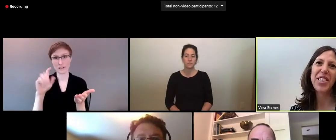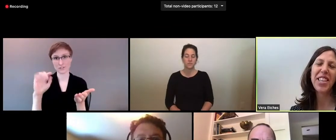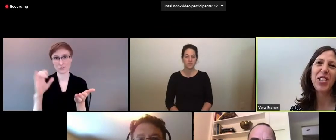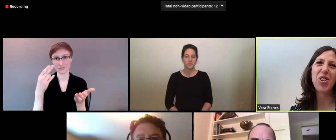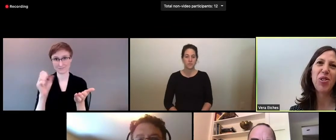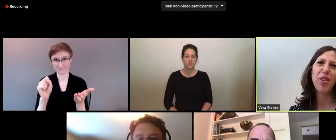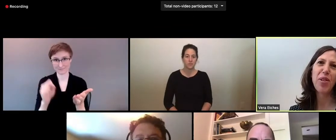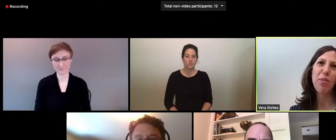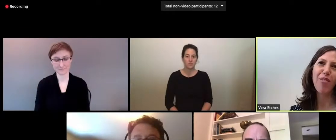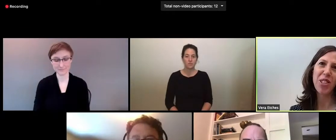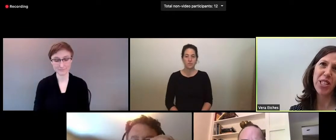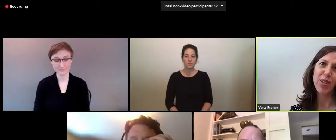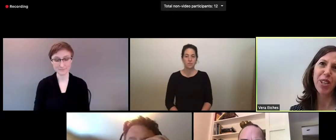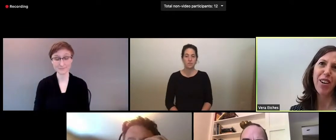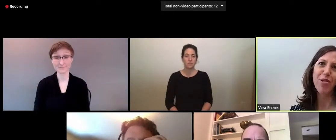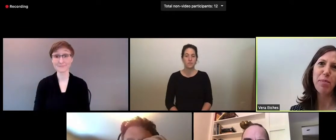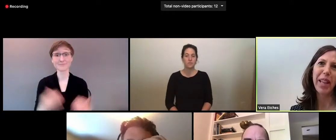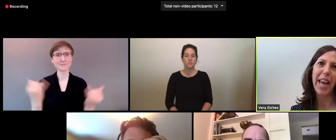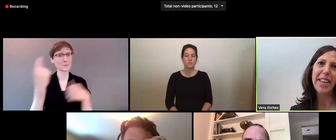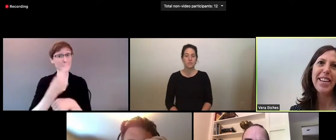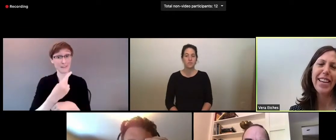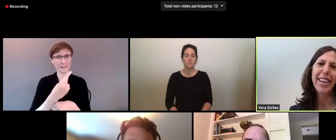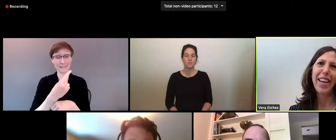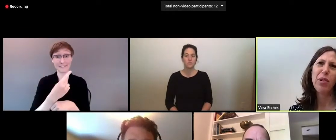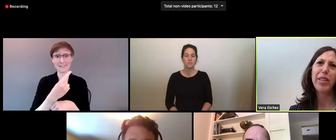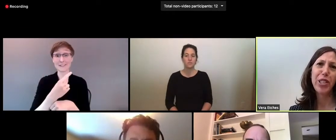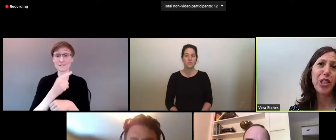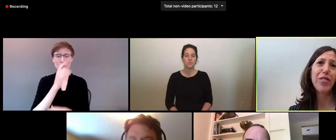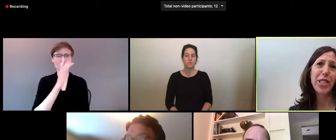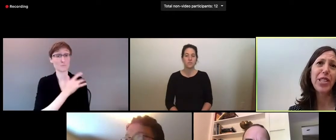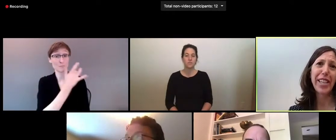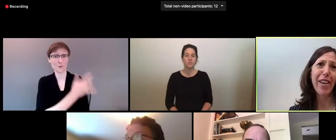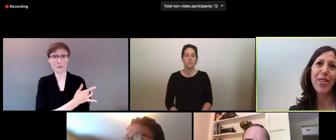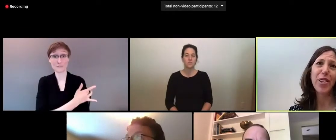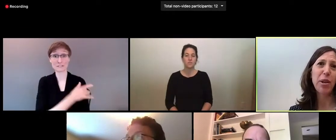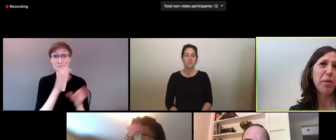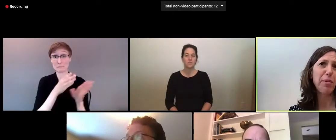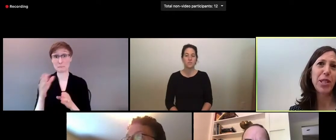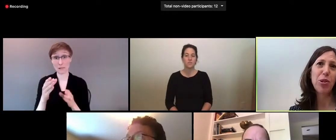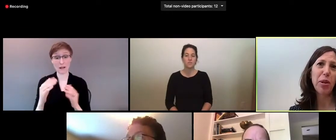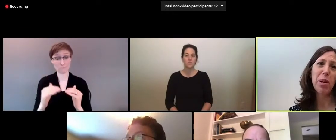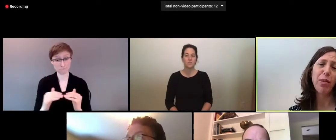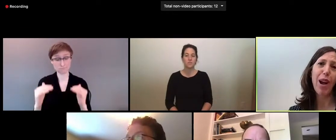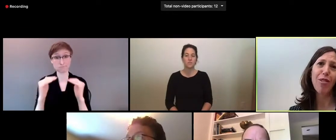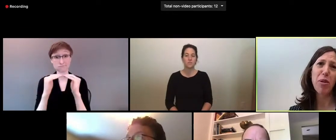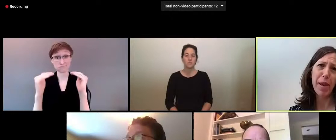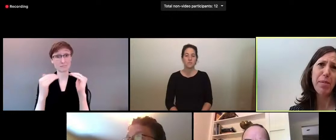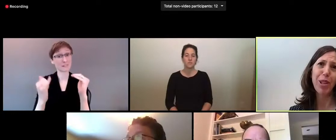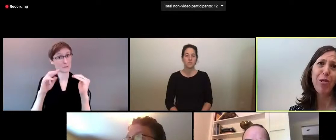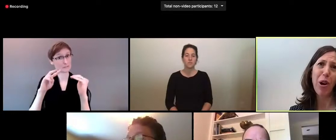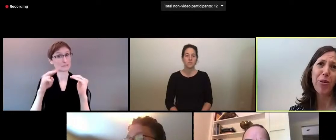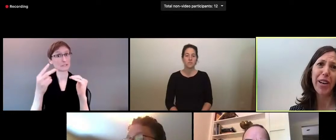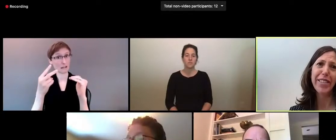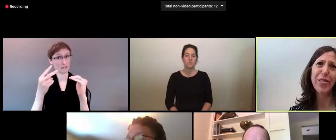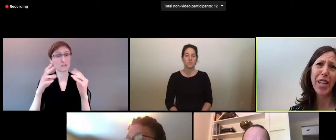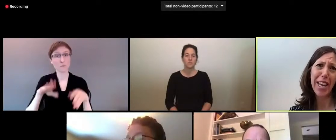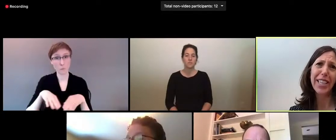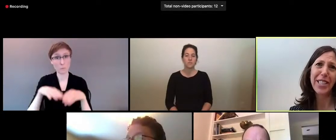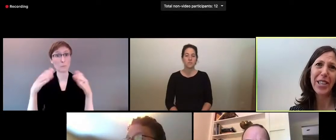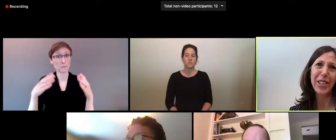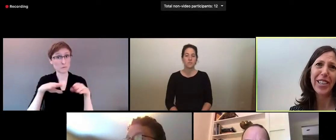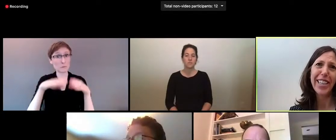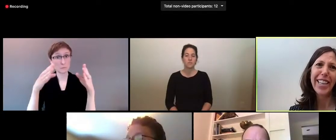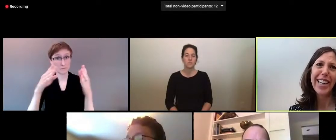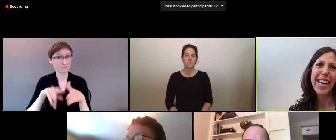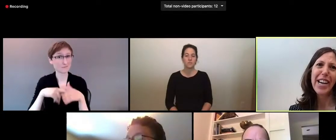we enter stage two of the province's recovery plan, and we achieved this together. I'm extremely proud of the people of Ottawa for